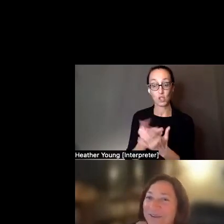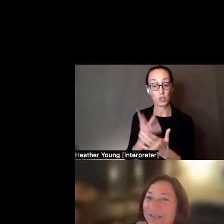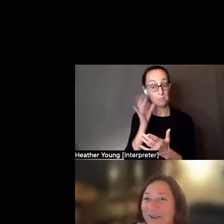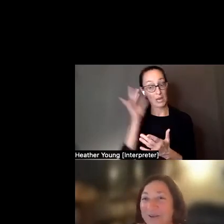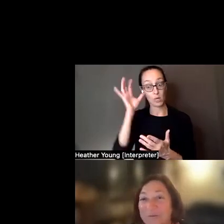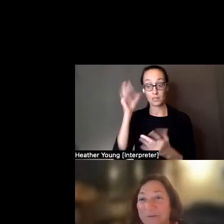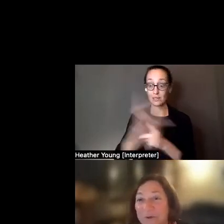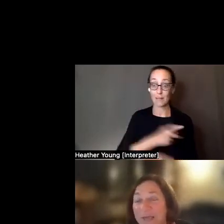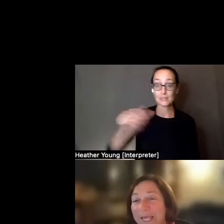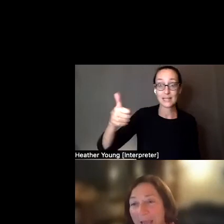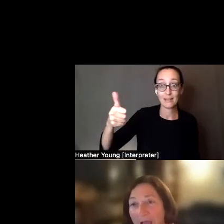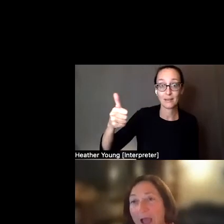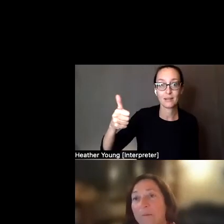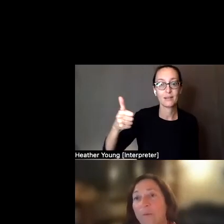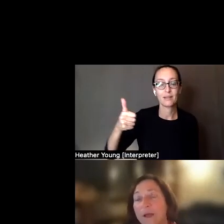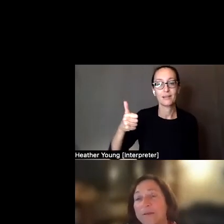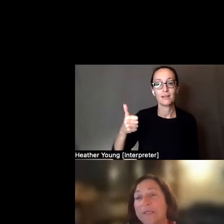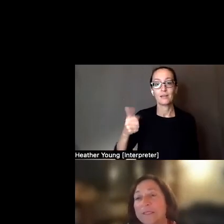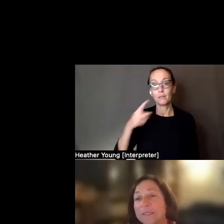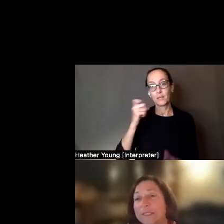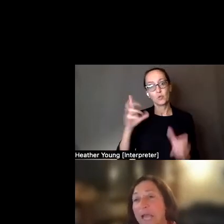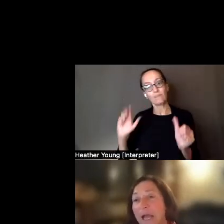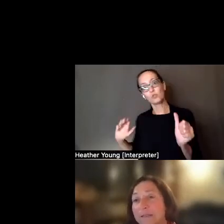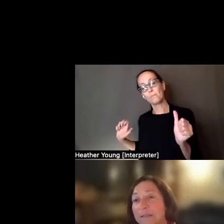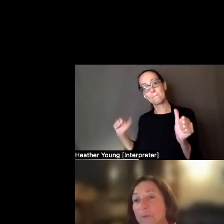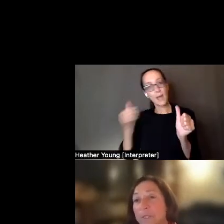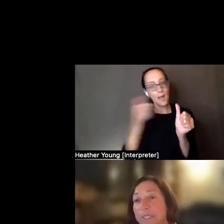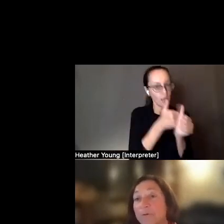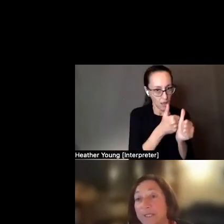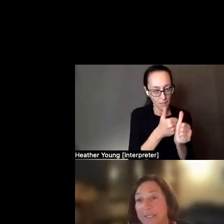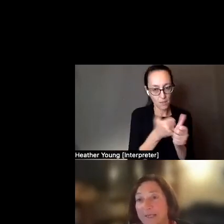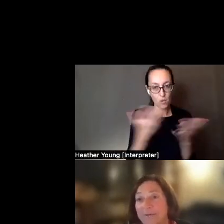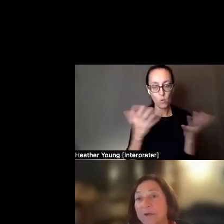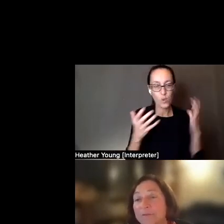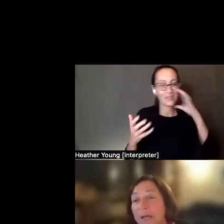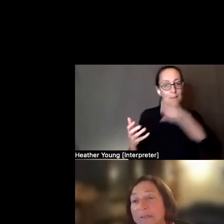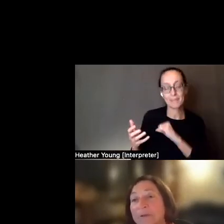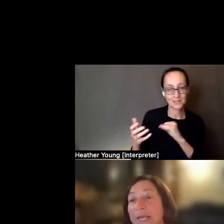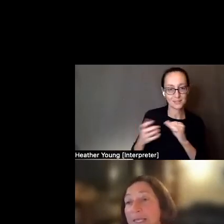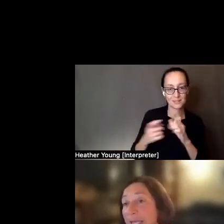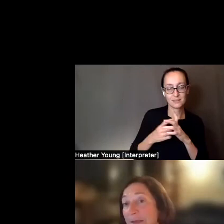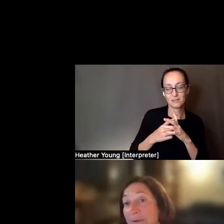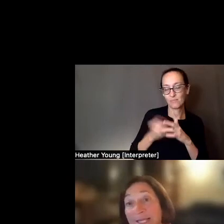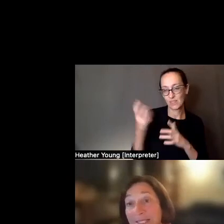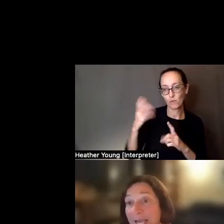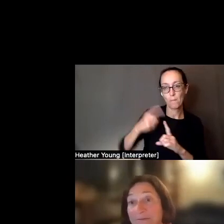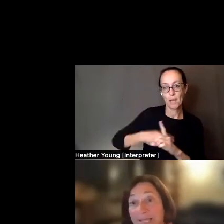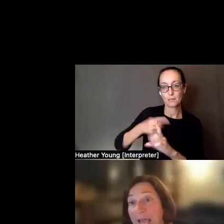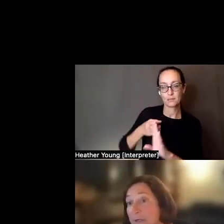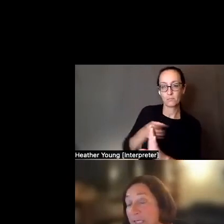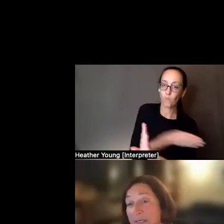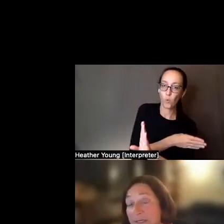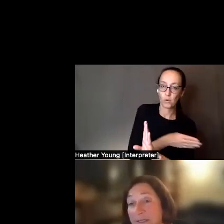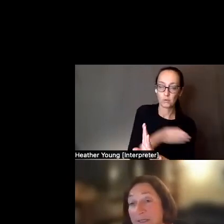you're making up what the child didn't receive in those months when they didn't have